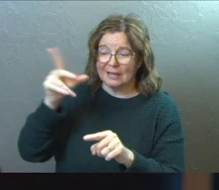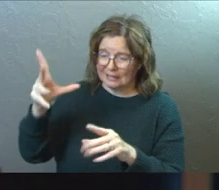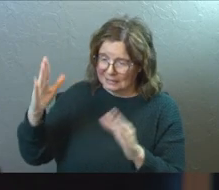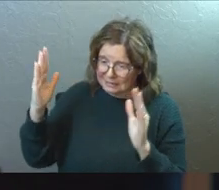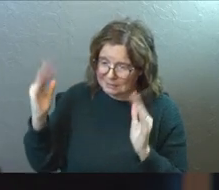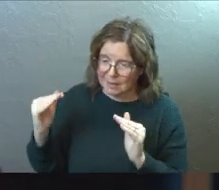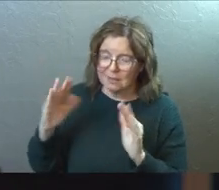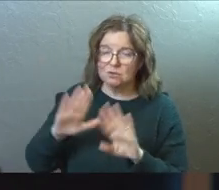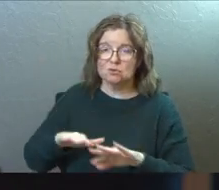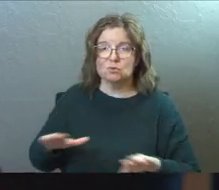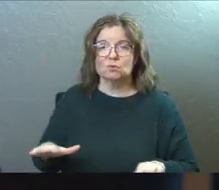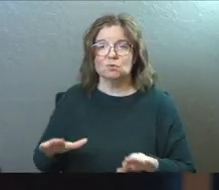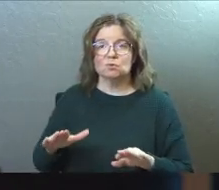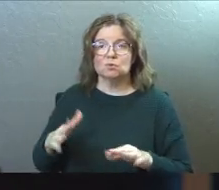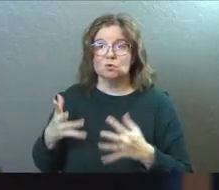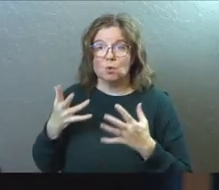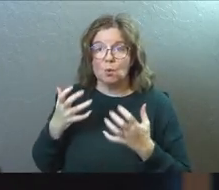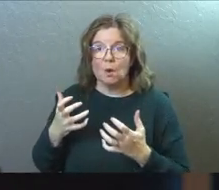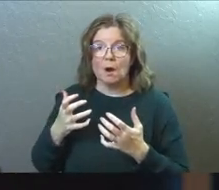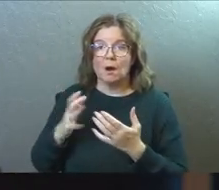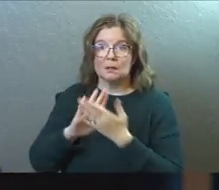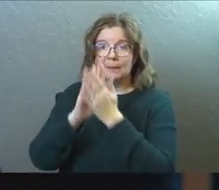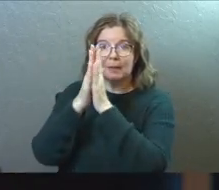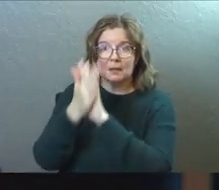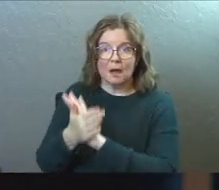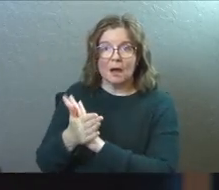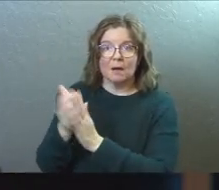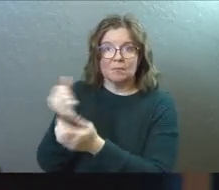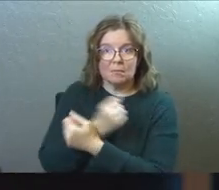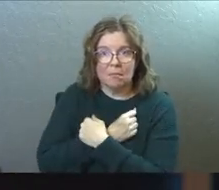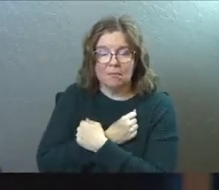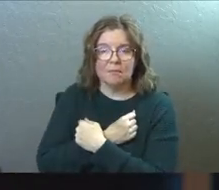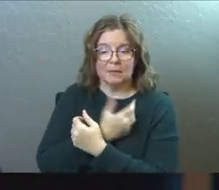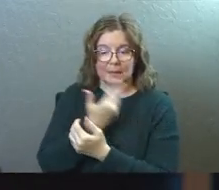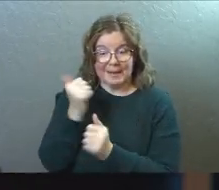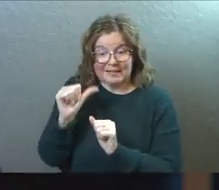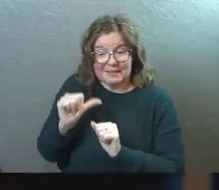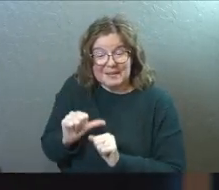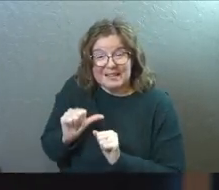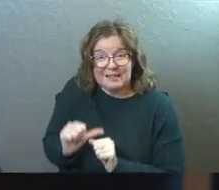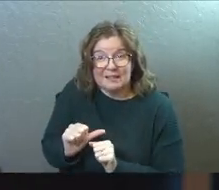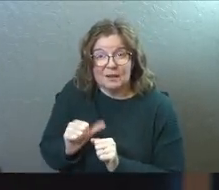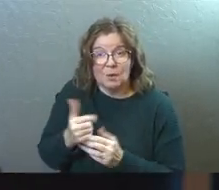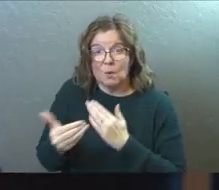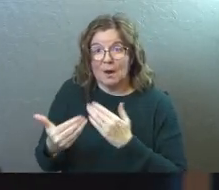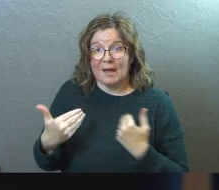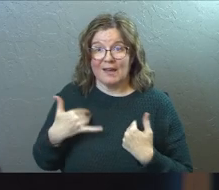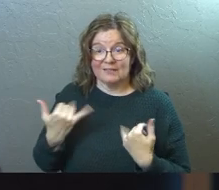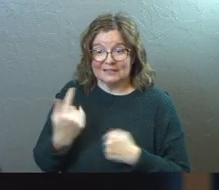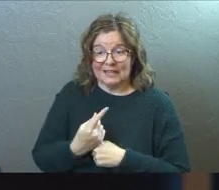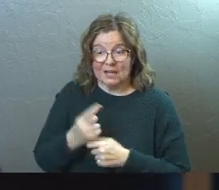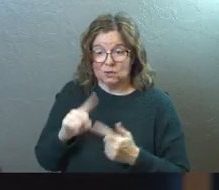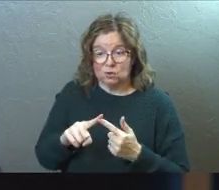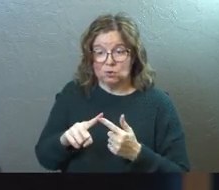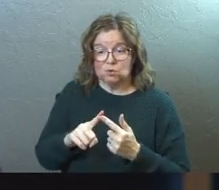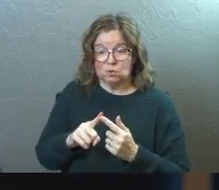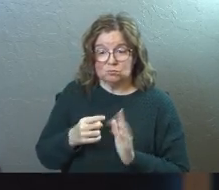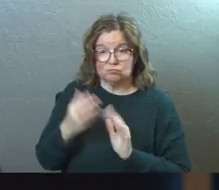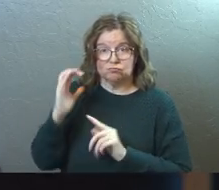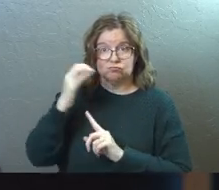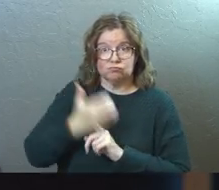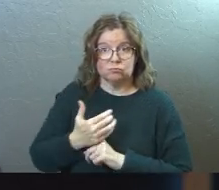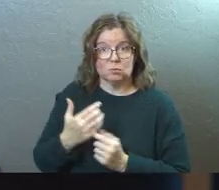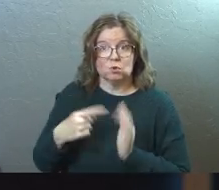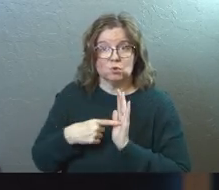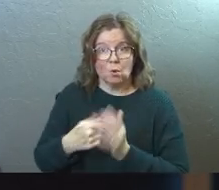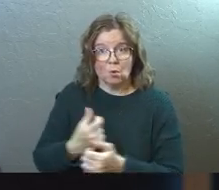he expects his children to walk in love to the best of their ability with whatever we have today to walk in love,